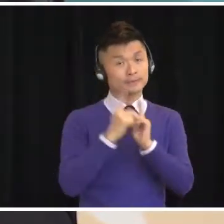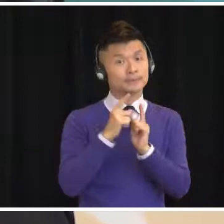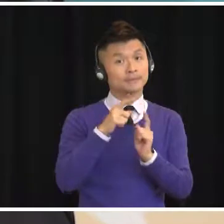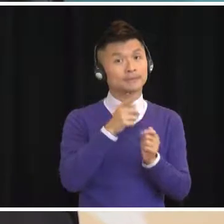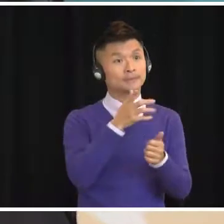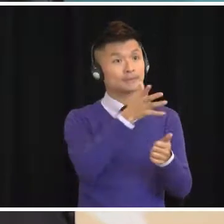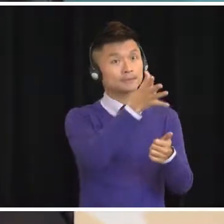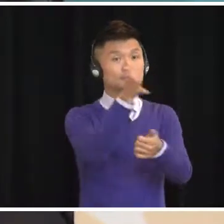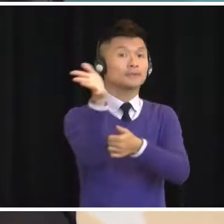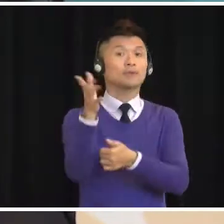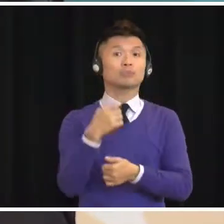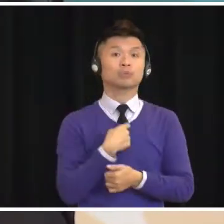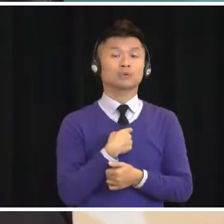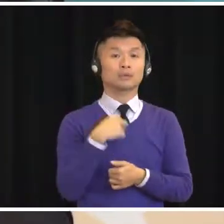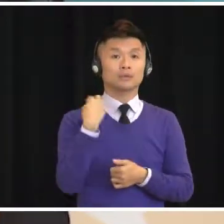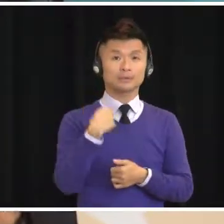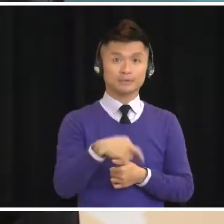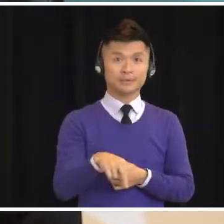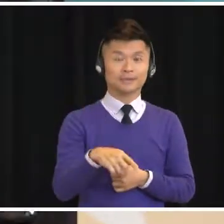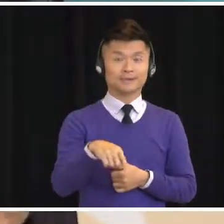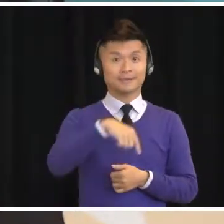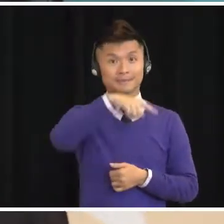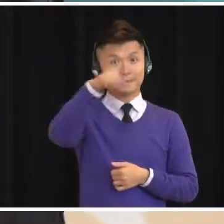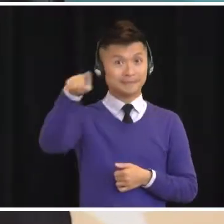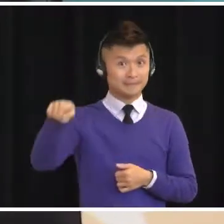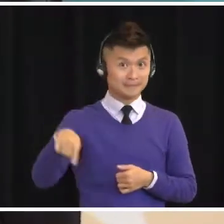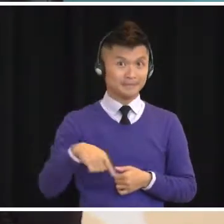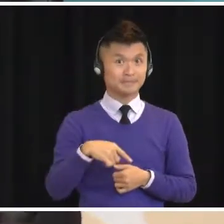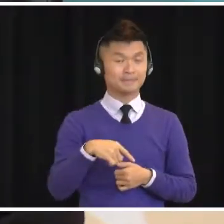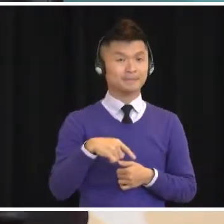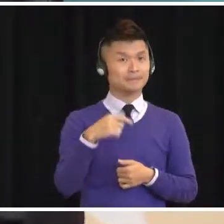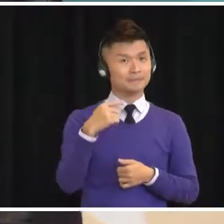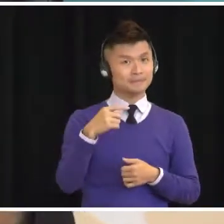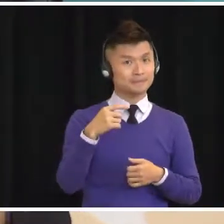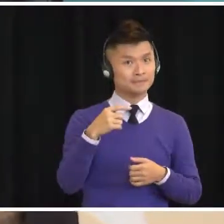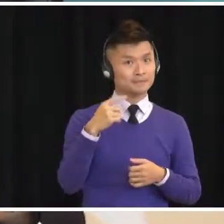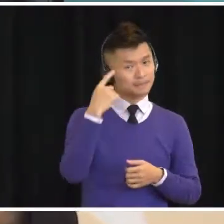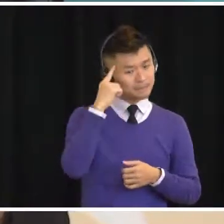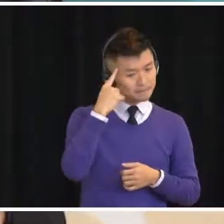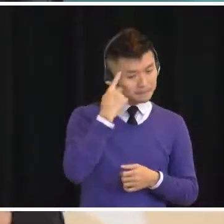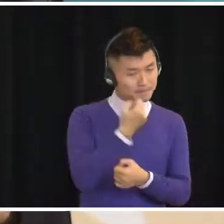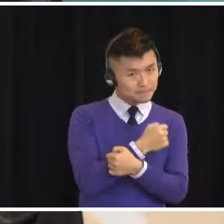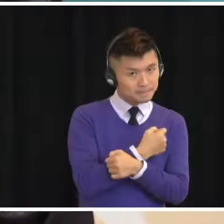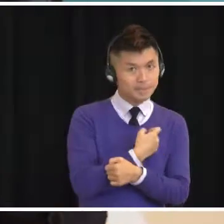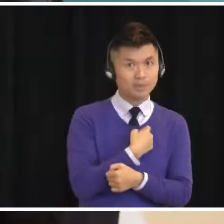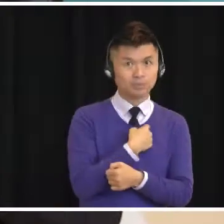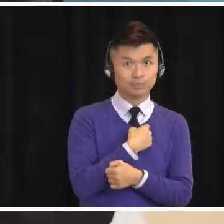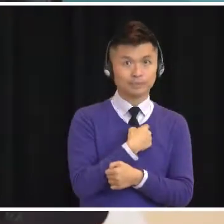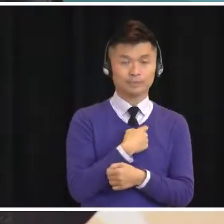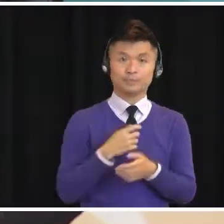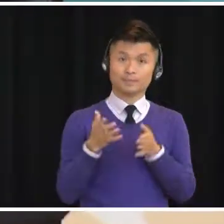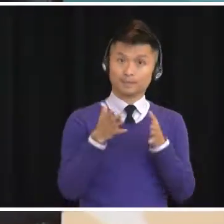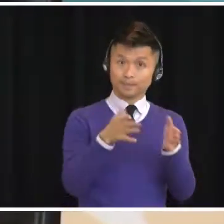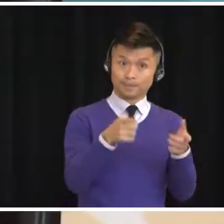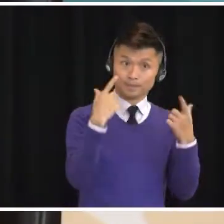of those possible interpretations of the concept. Thank you.